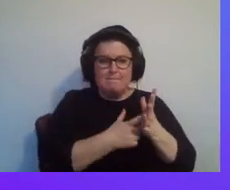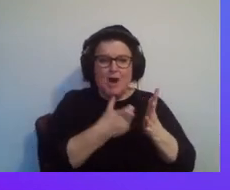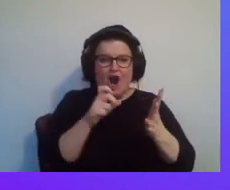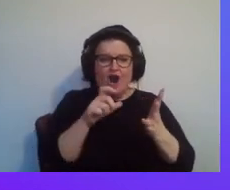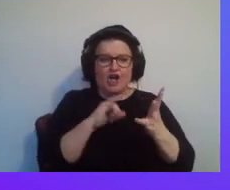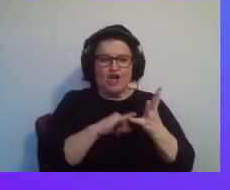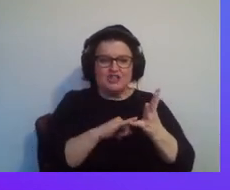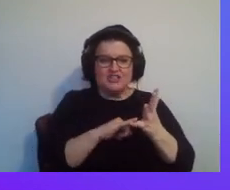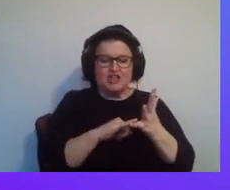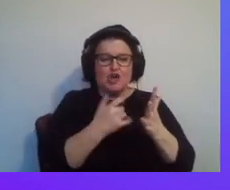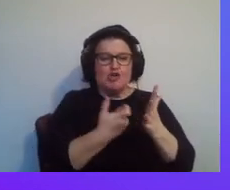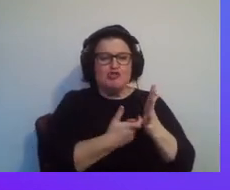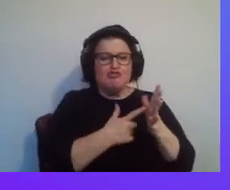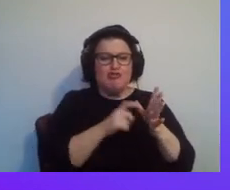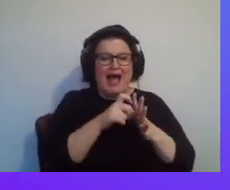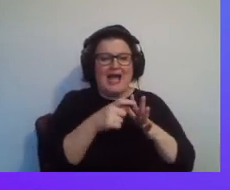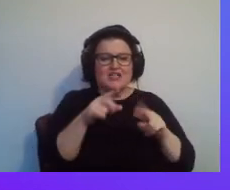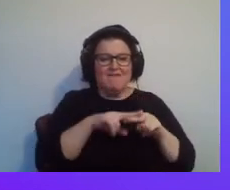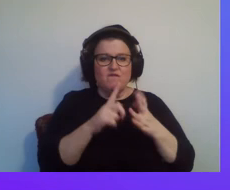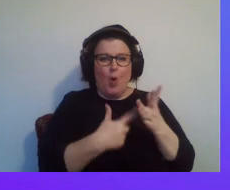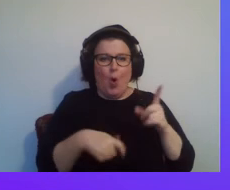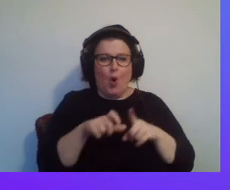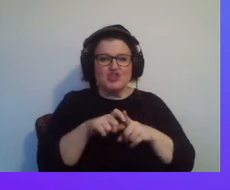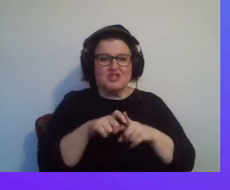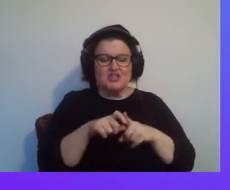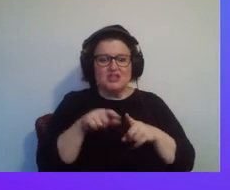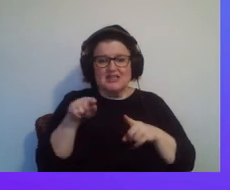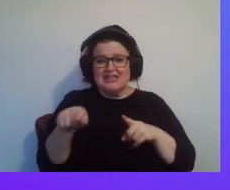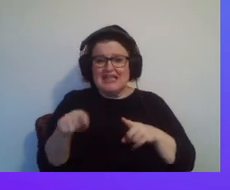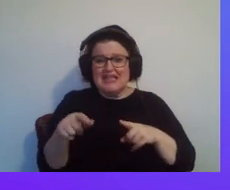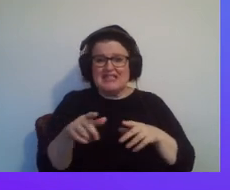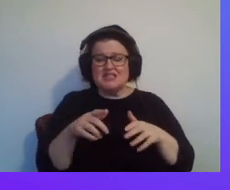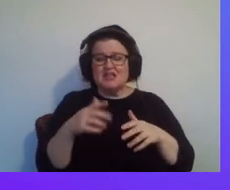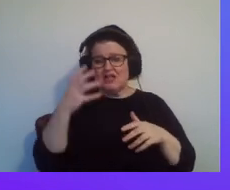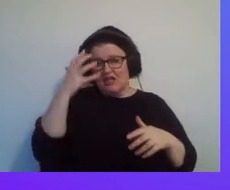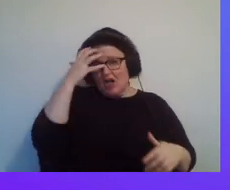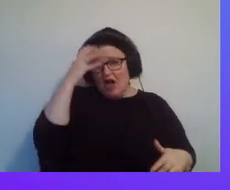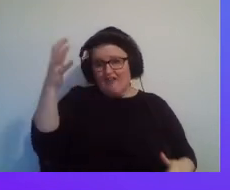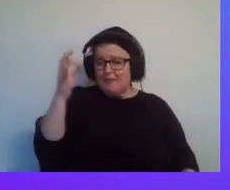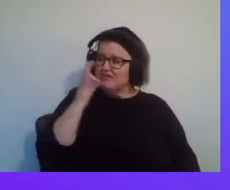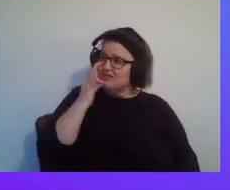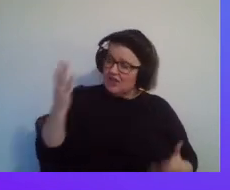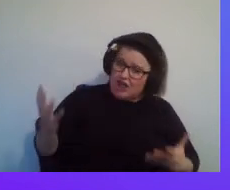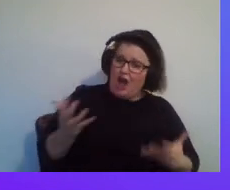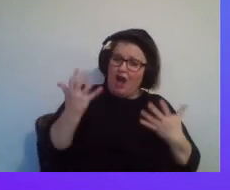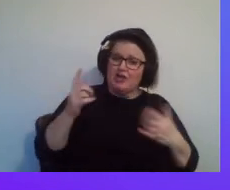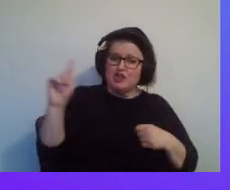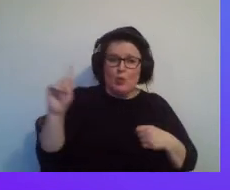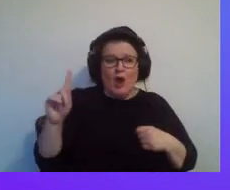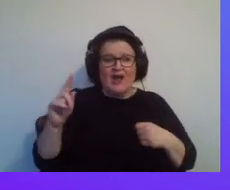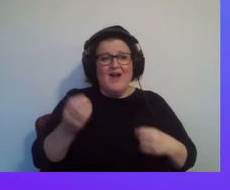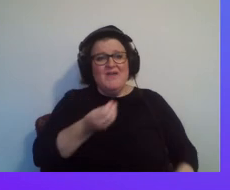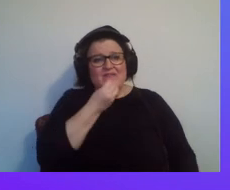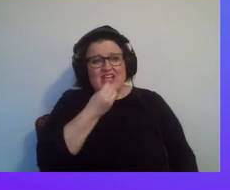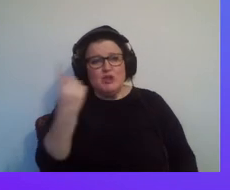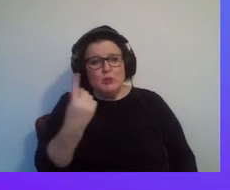around twice in order to feed, he's not feeding hungry black kids, he's feeding all children, right? So what it makes